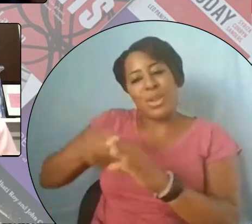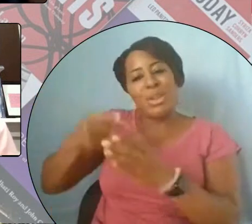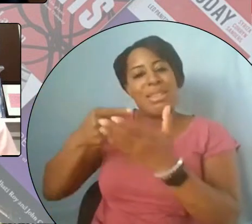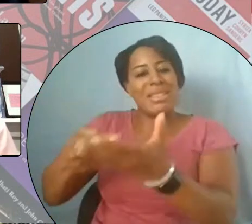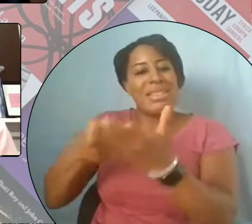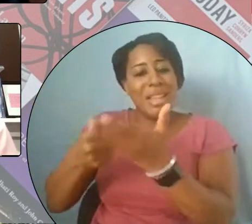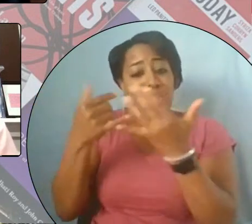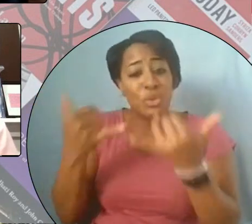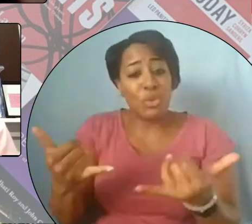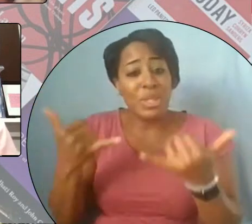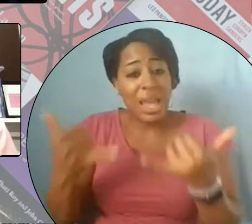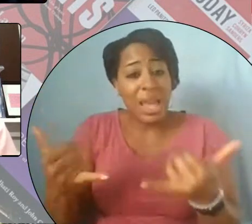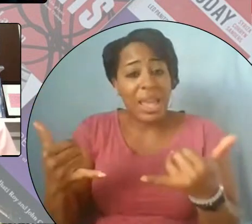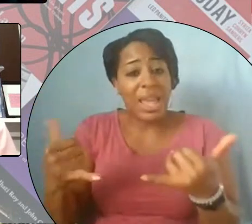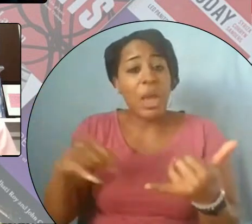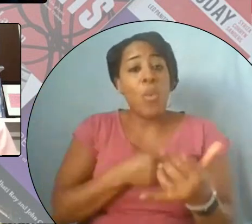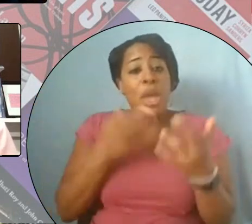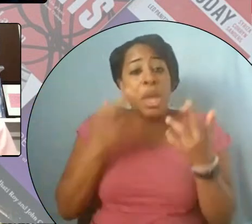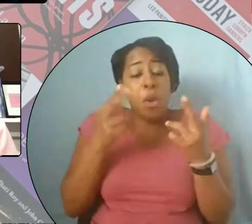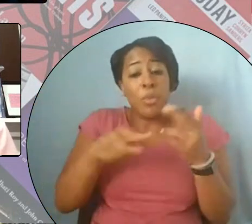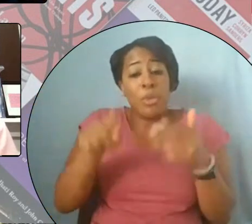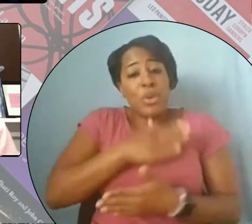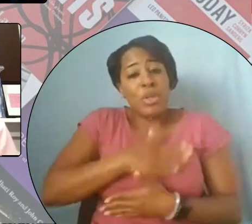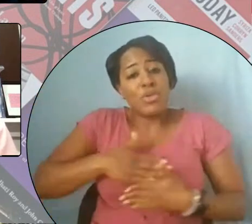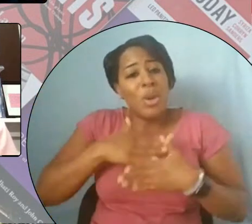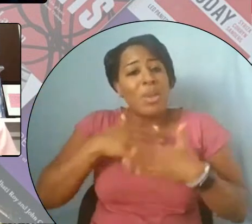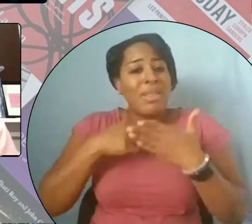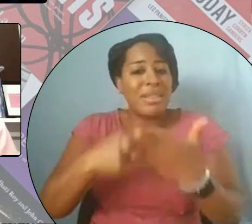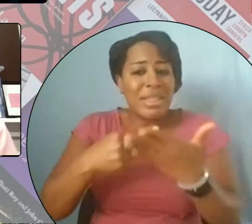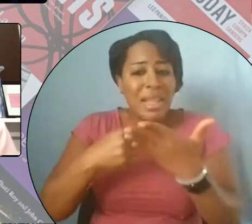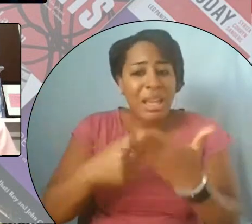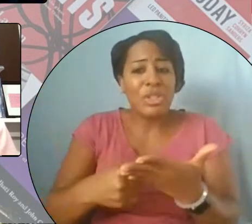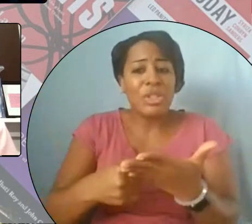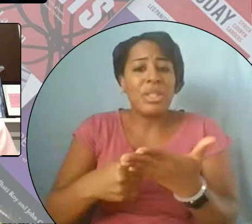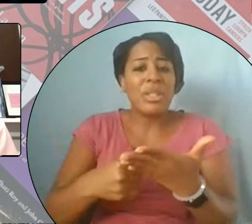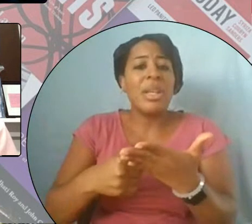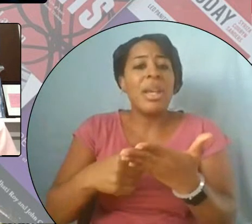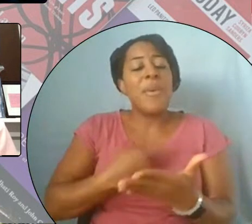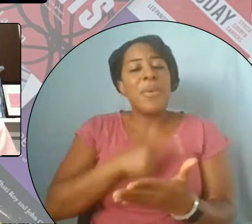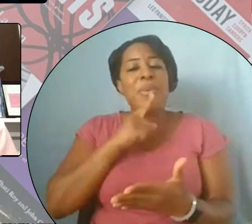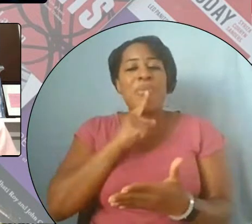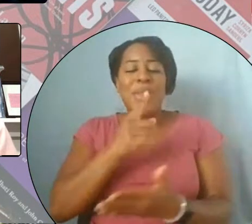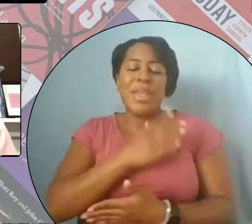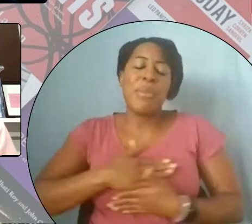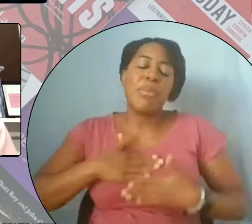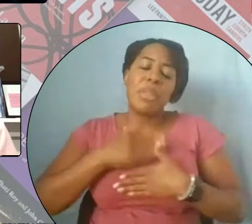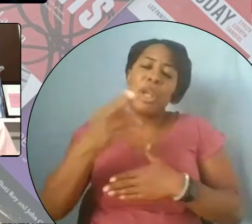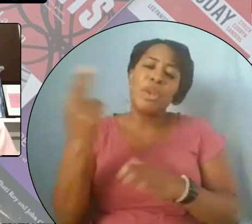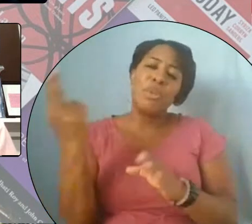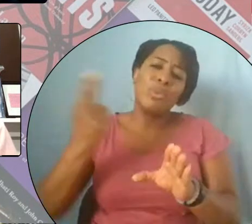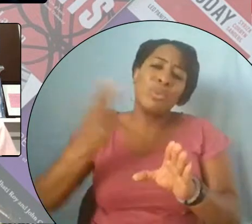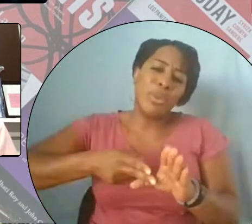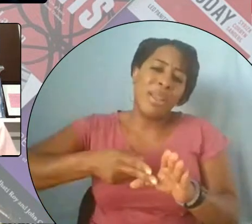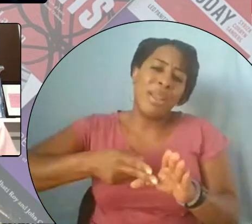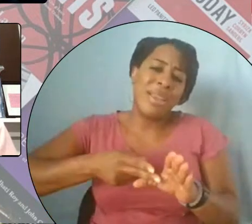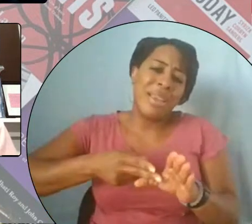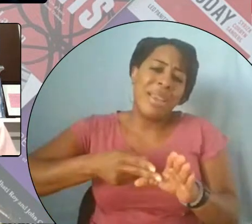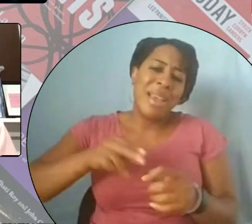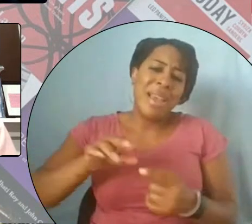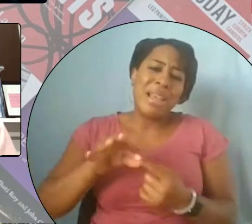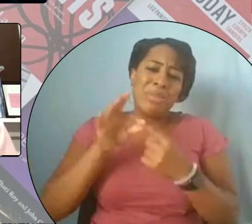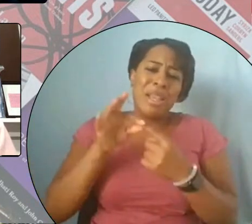today. We hope that you've enjoyed it, that you've been, and we really appreciate that you're joining, especially in the age